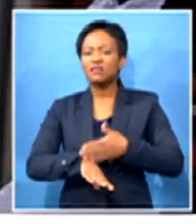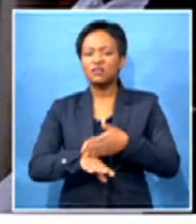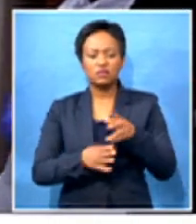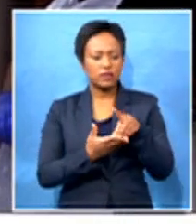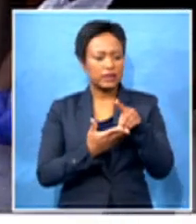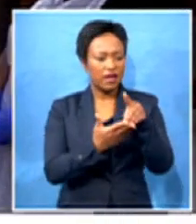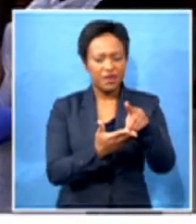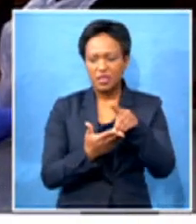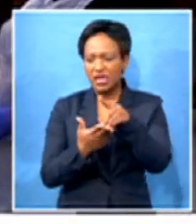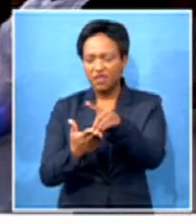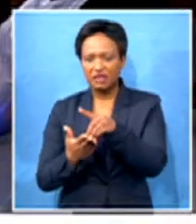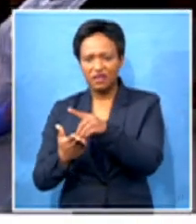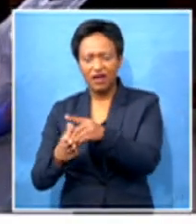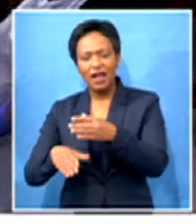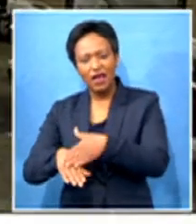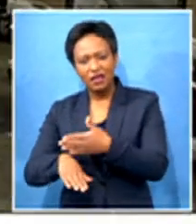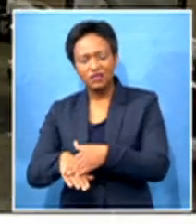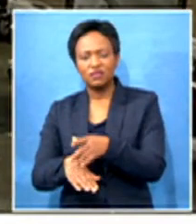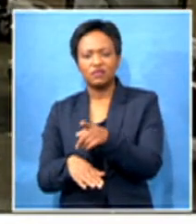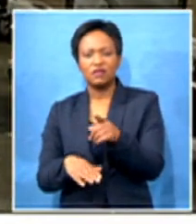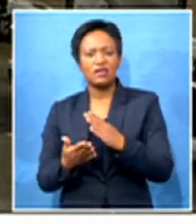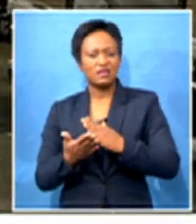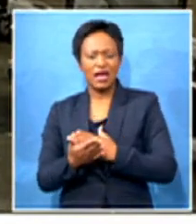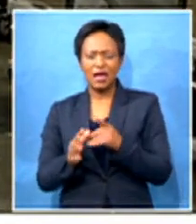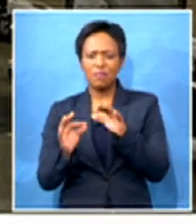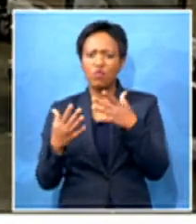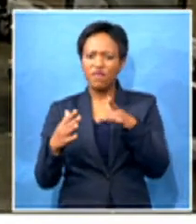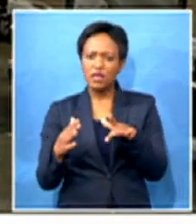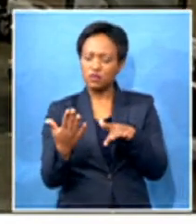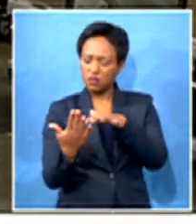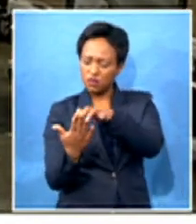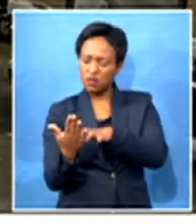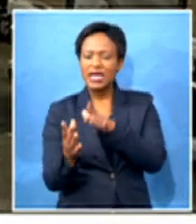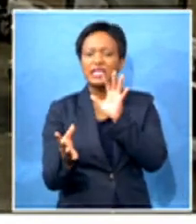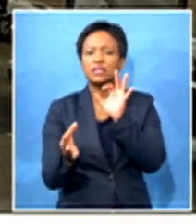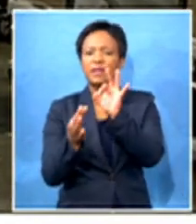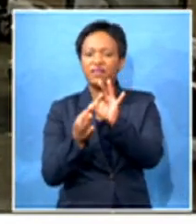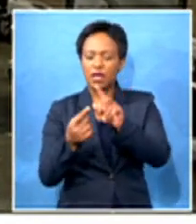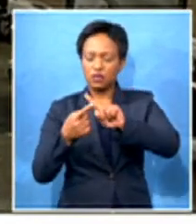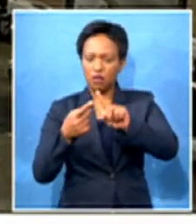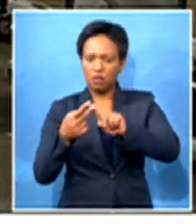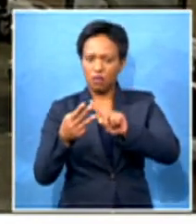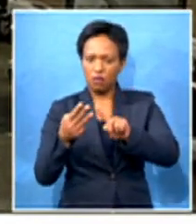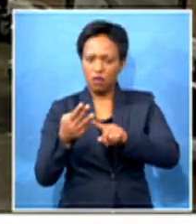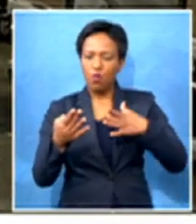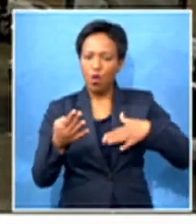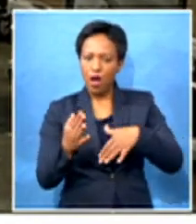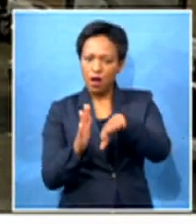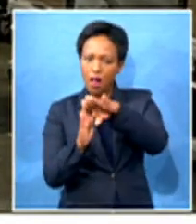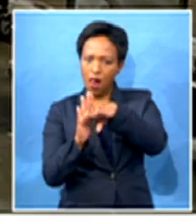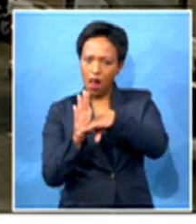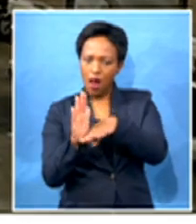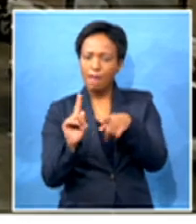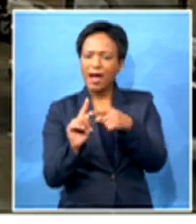and others' deliveries were not according to specification. Those were the irregularities which